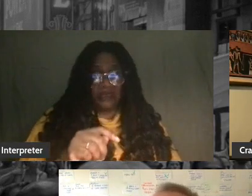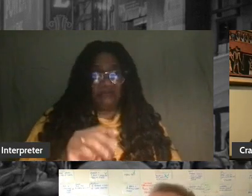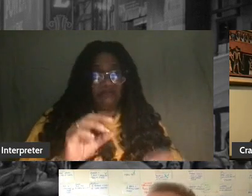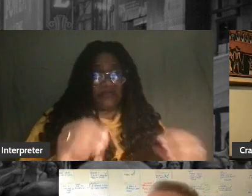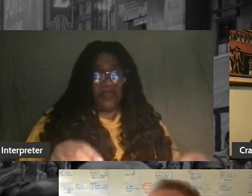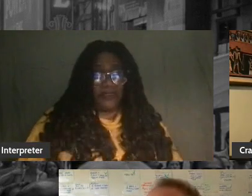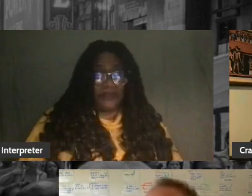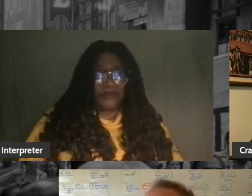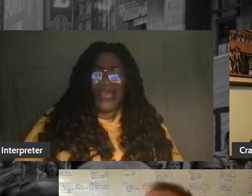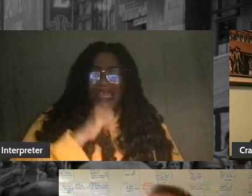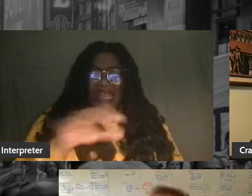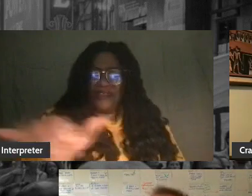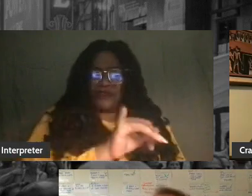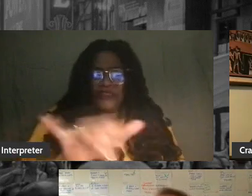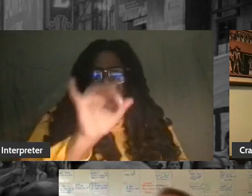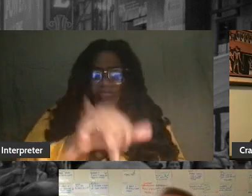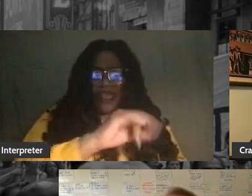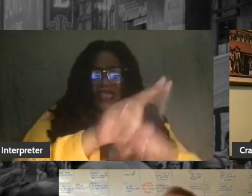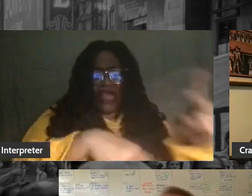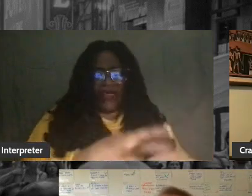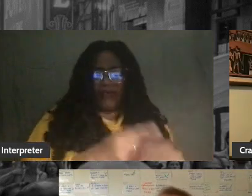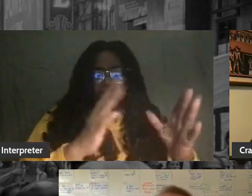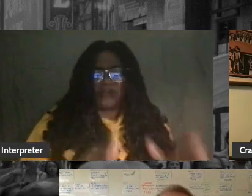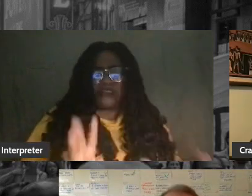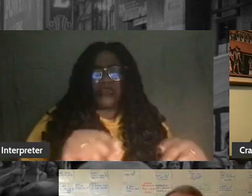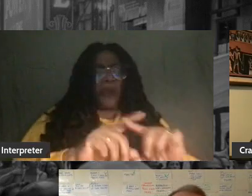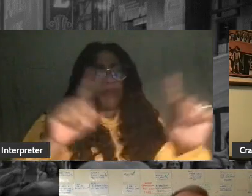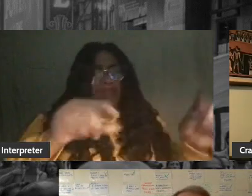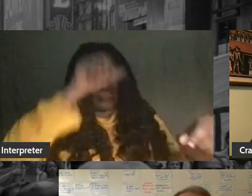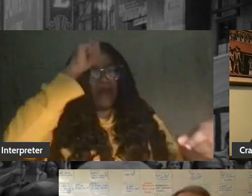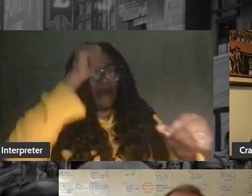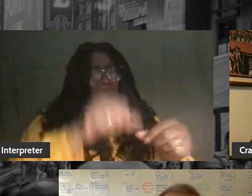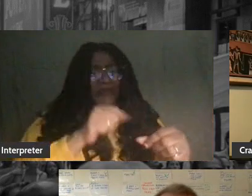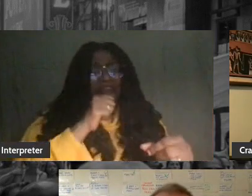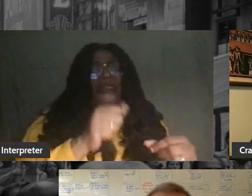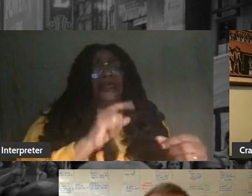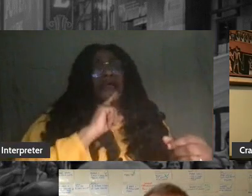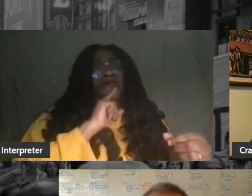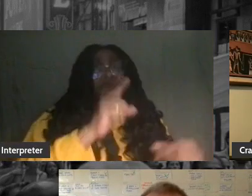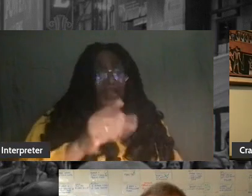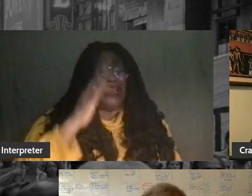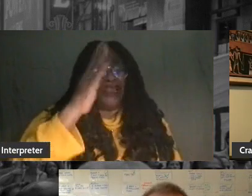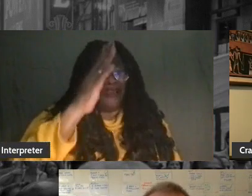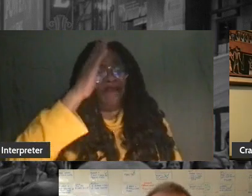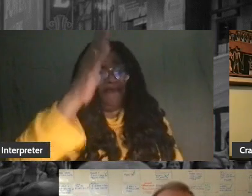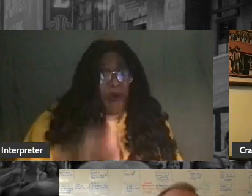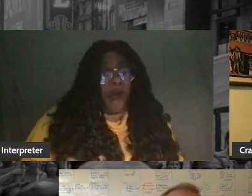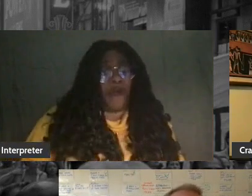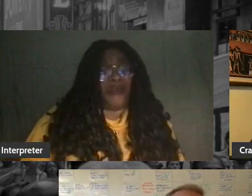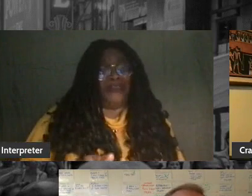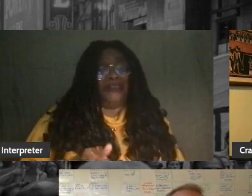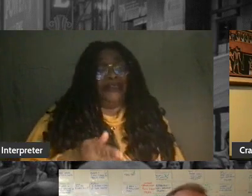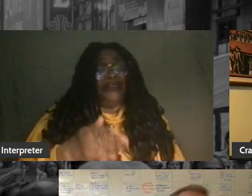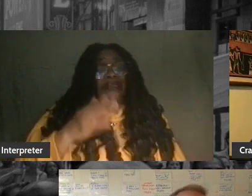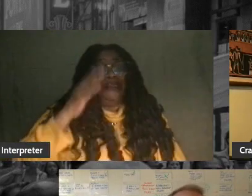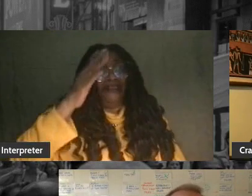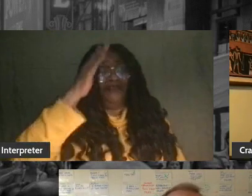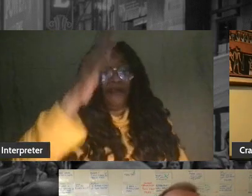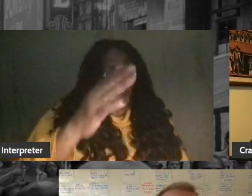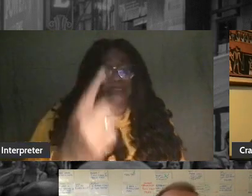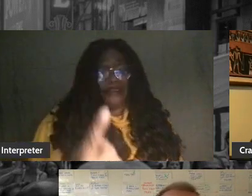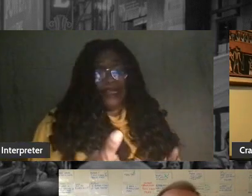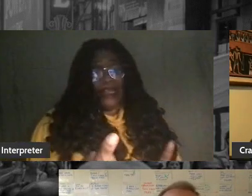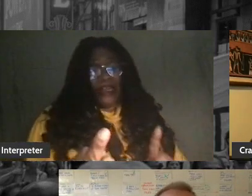but I just remember saying to you, I really look forward to one day coming to you